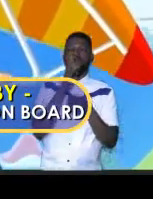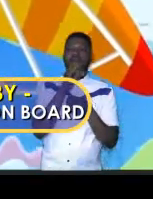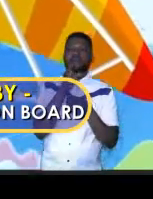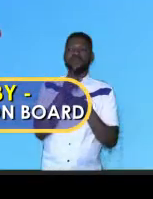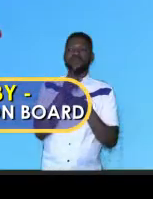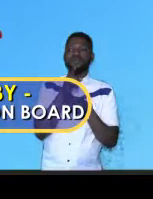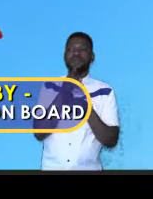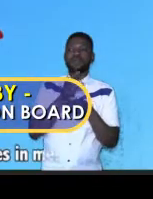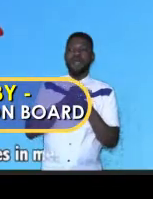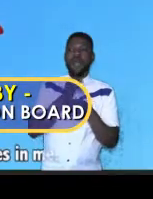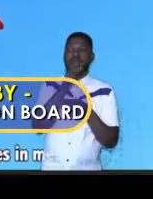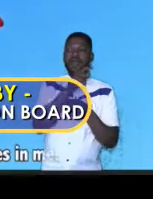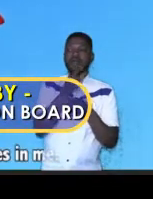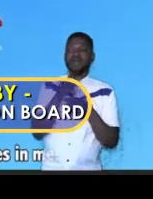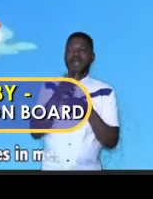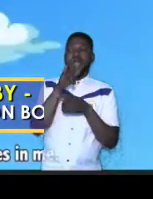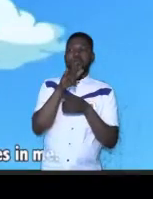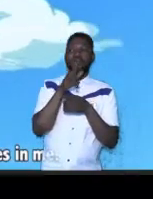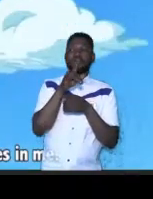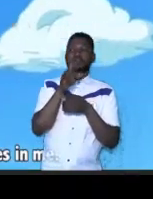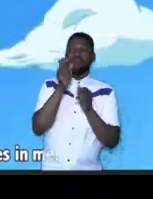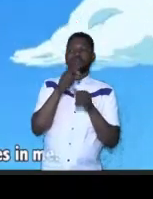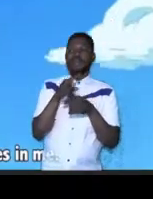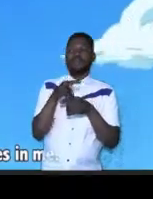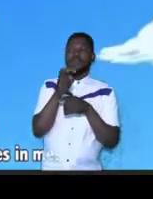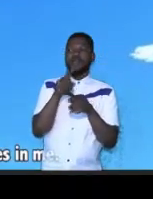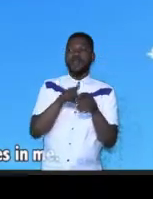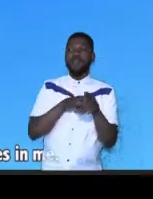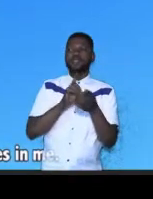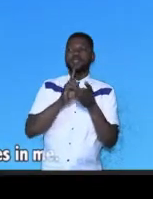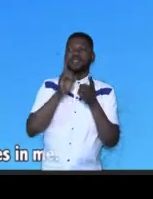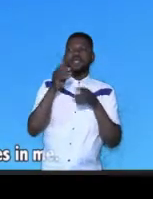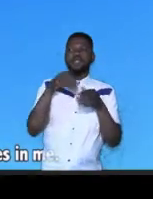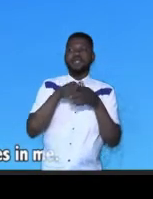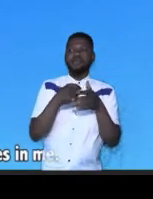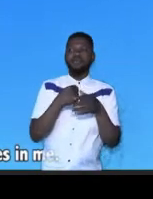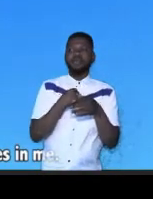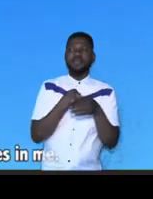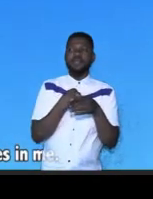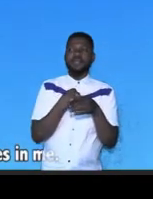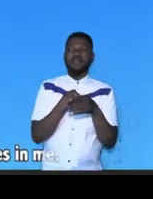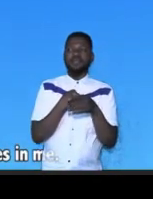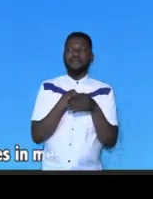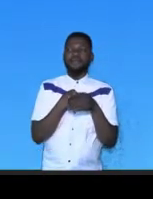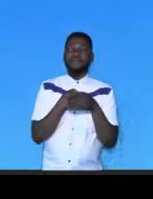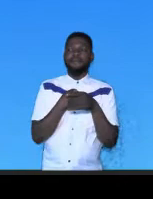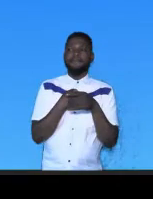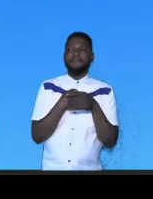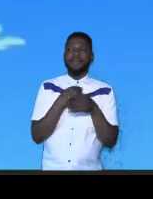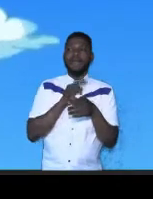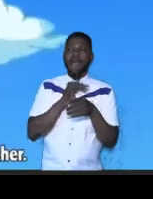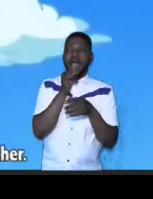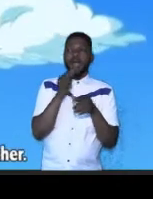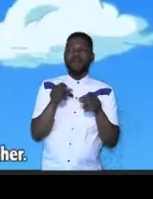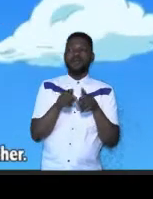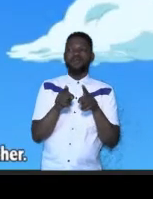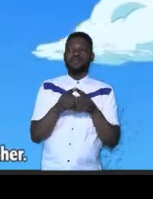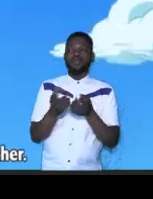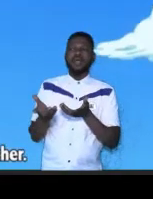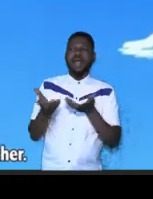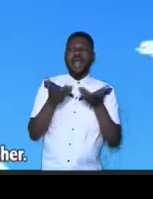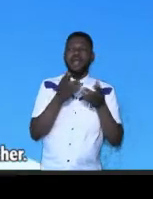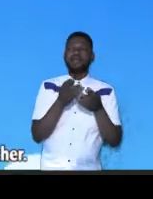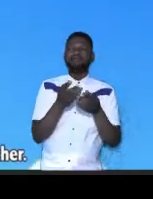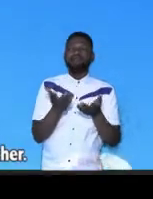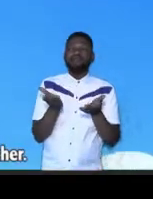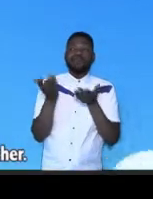Who are you? I am an aeroplane. You can travel long distances in me. I also